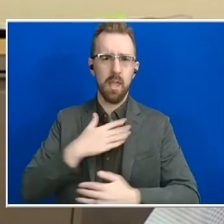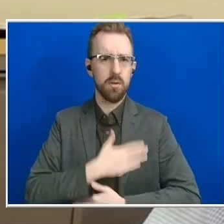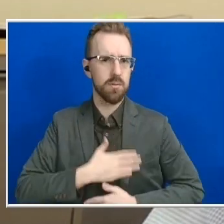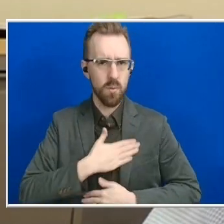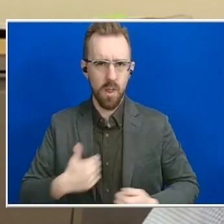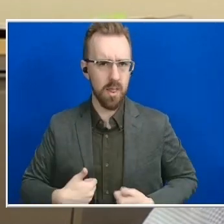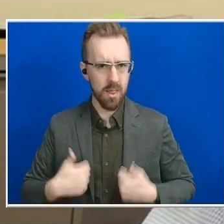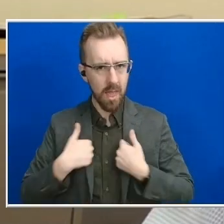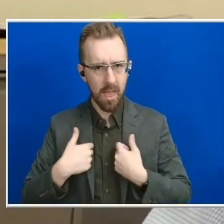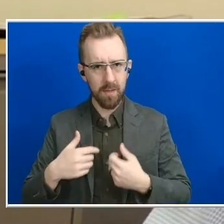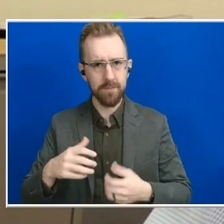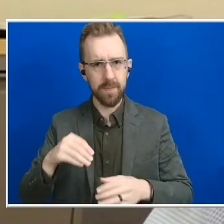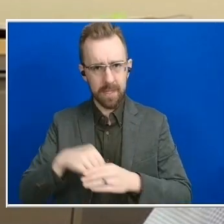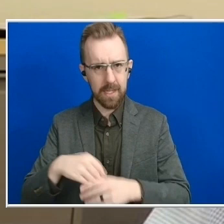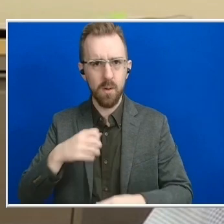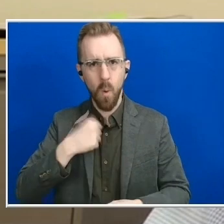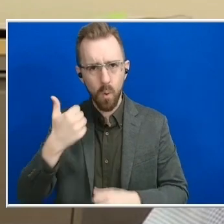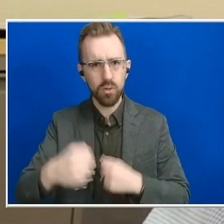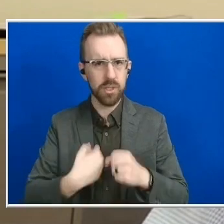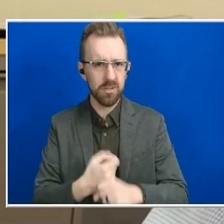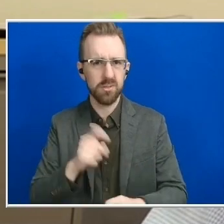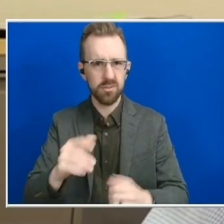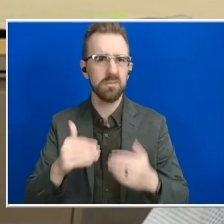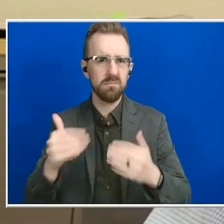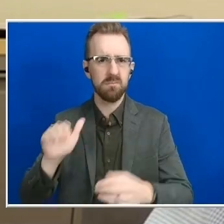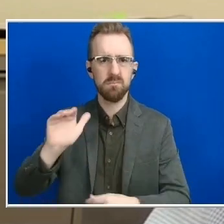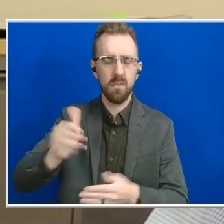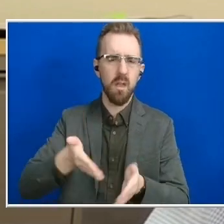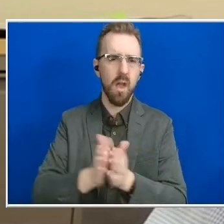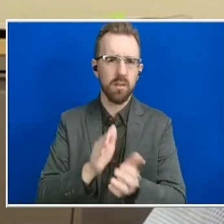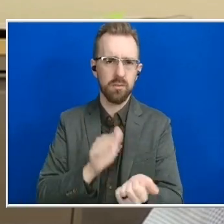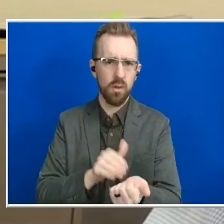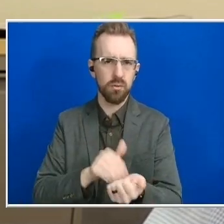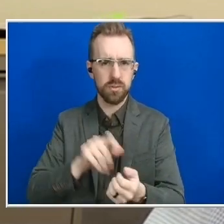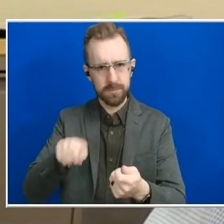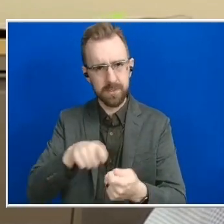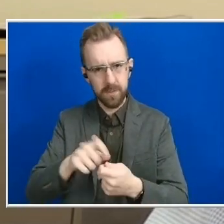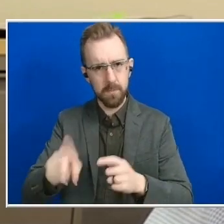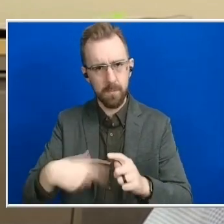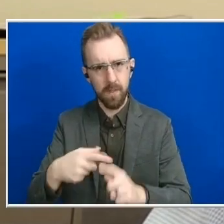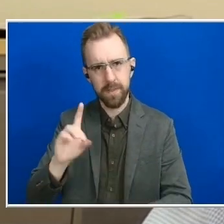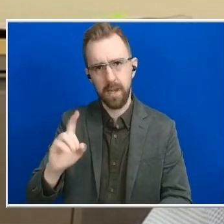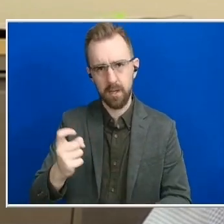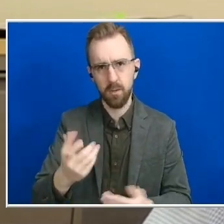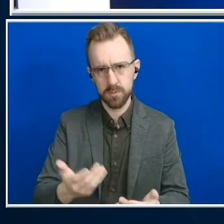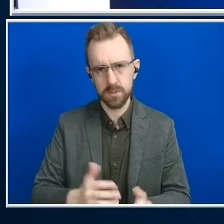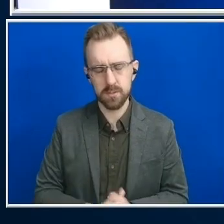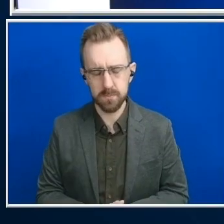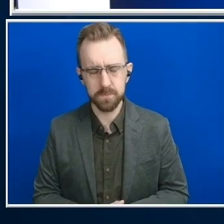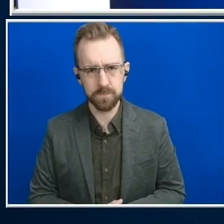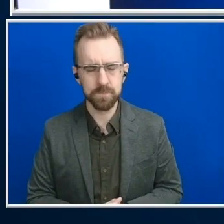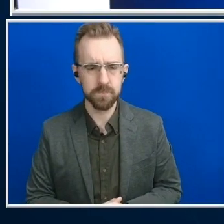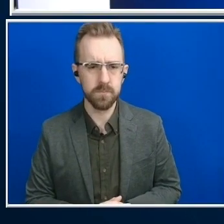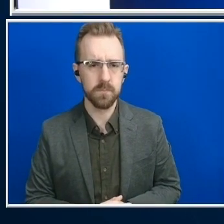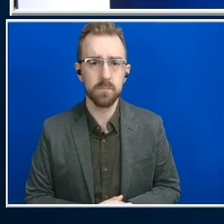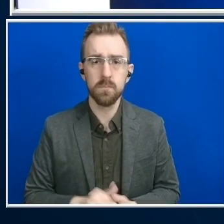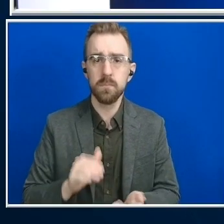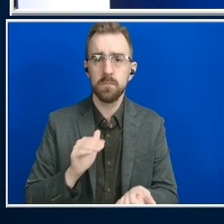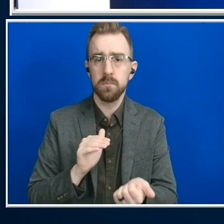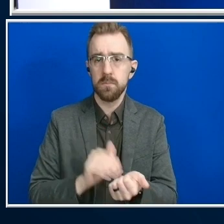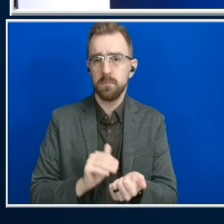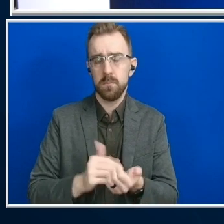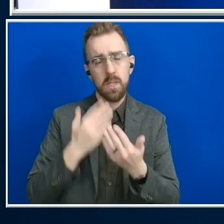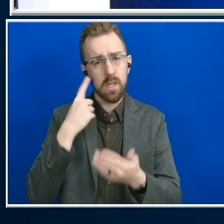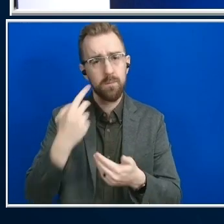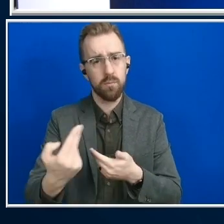older years, you should ask your doctor specifically about the diagnosis. Dr. Matuk, so great to have you joining us today. Great